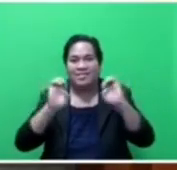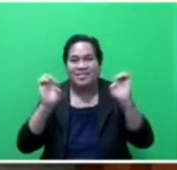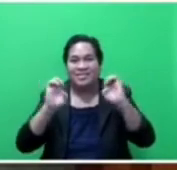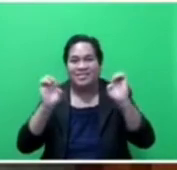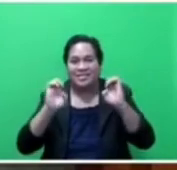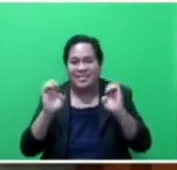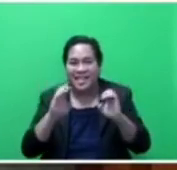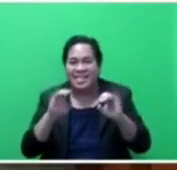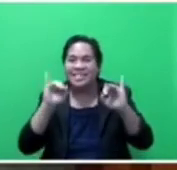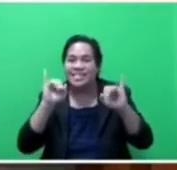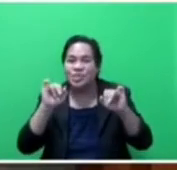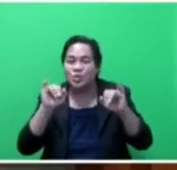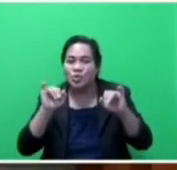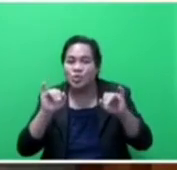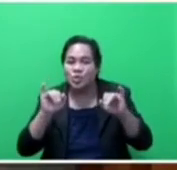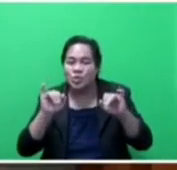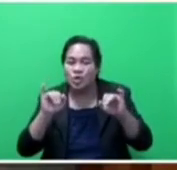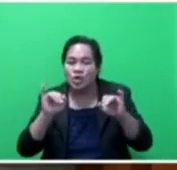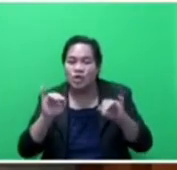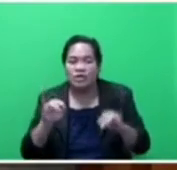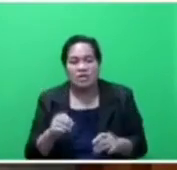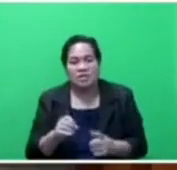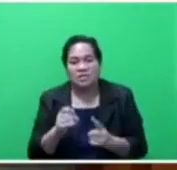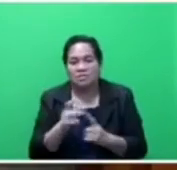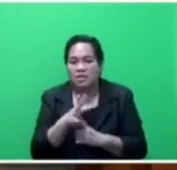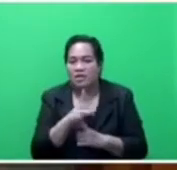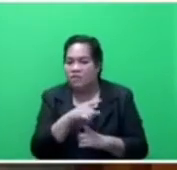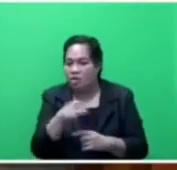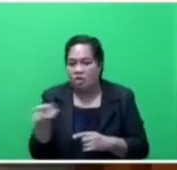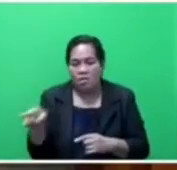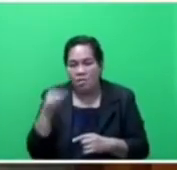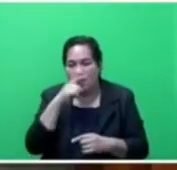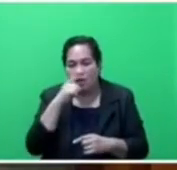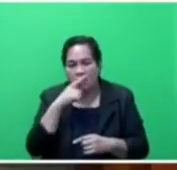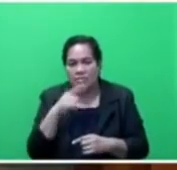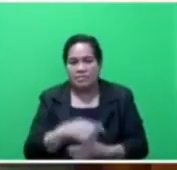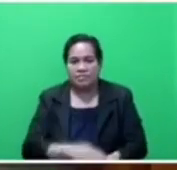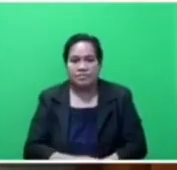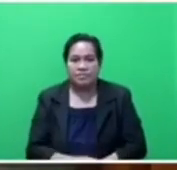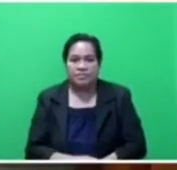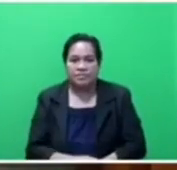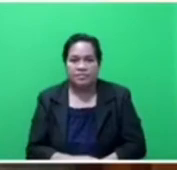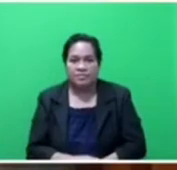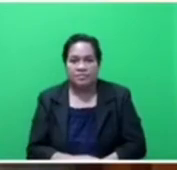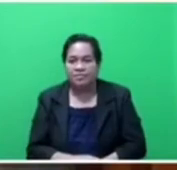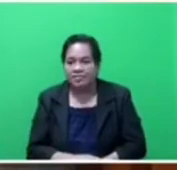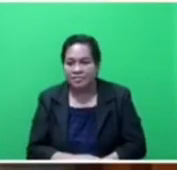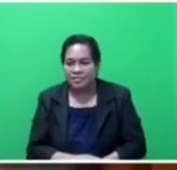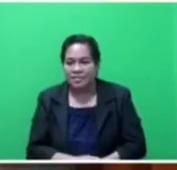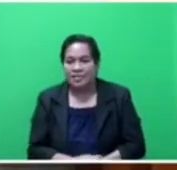matters to the members of the public. And the